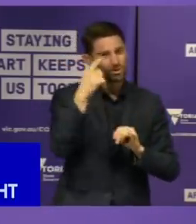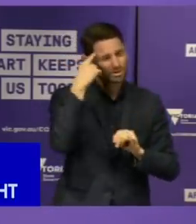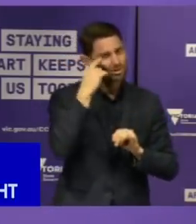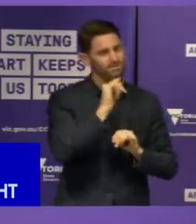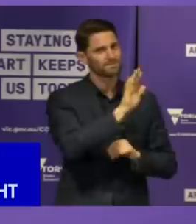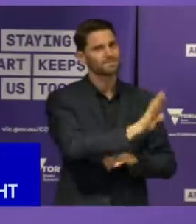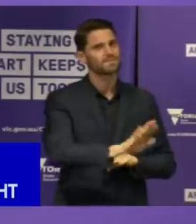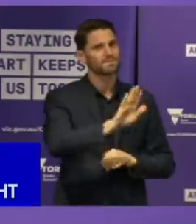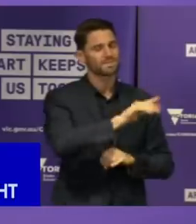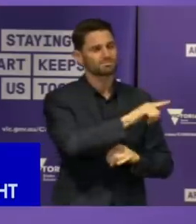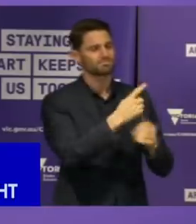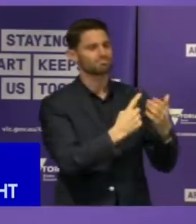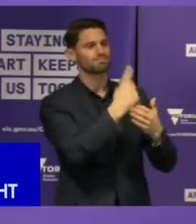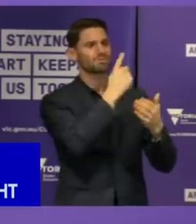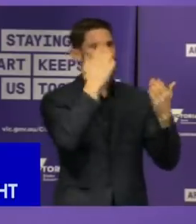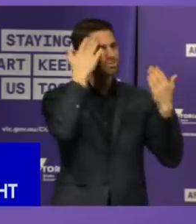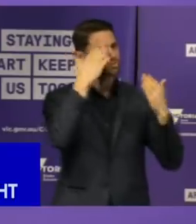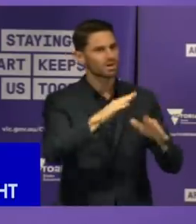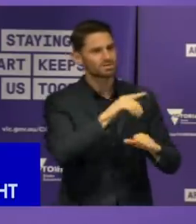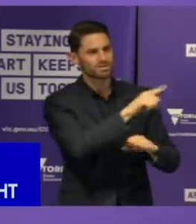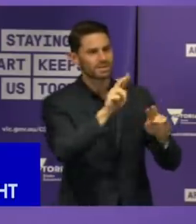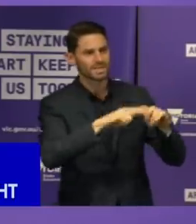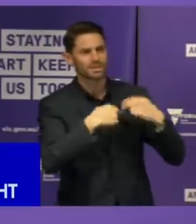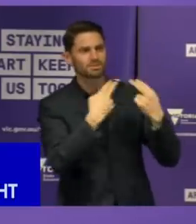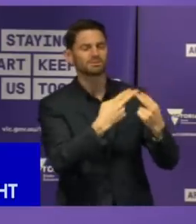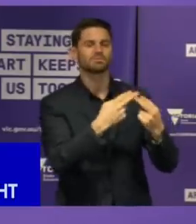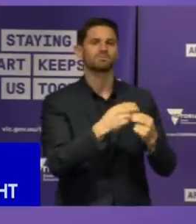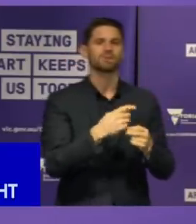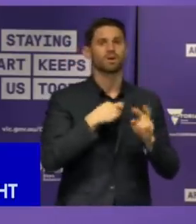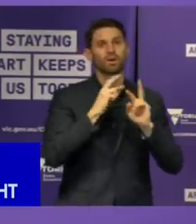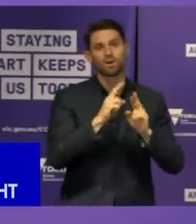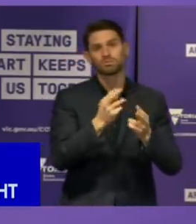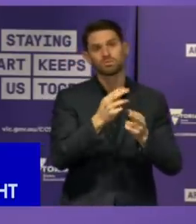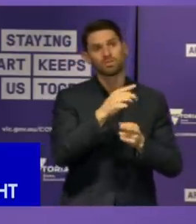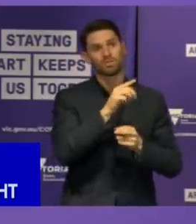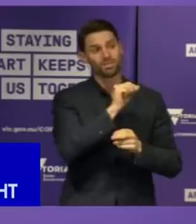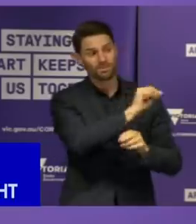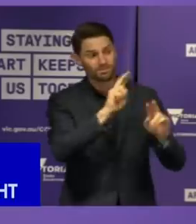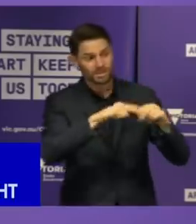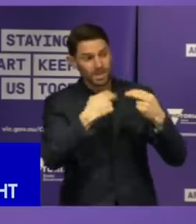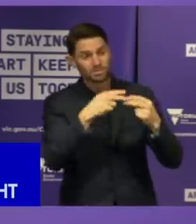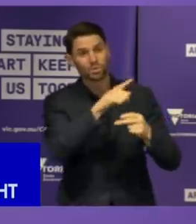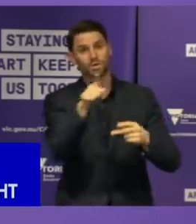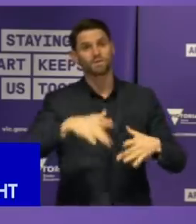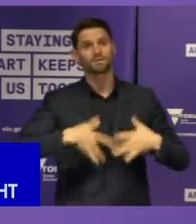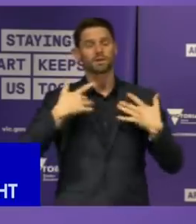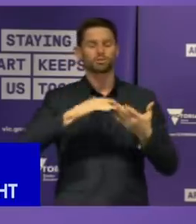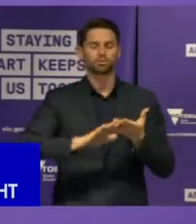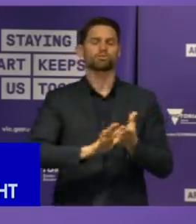them. And I hope that there is some small measure of comfort knowing that our support and our condolences are extended to them.